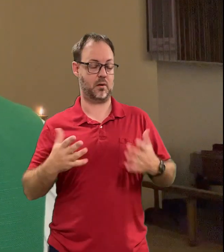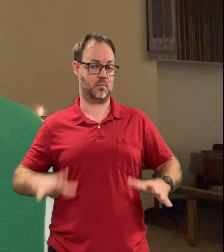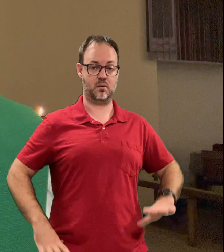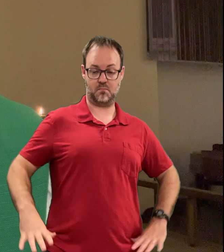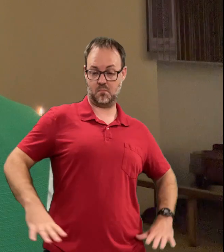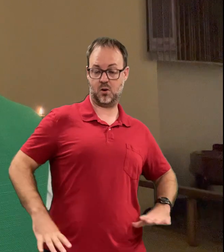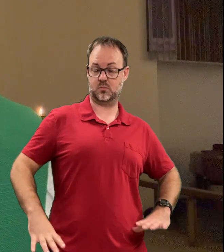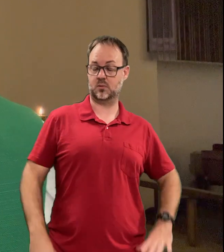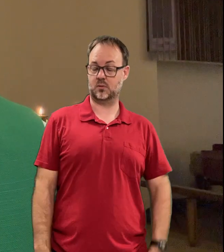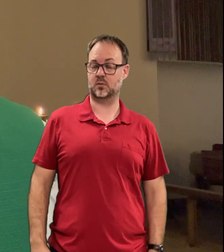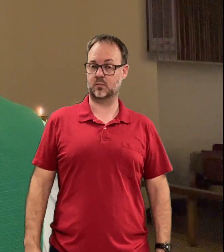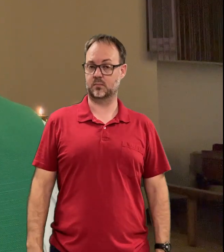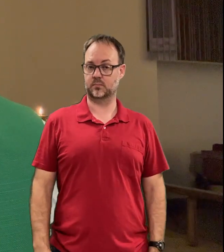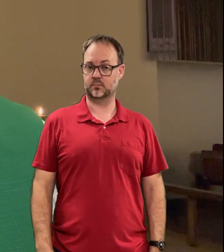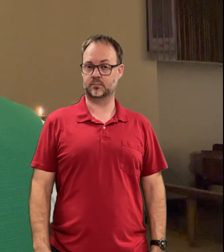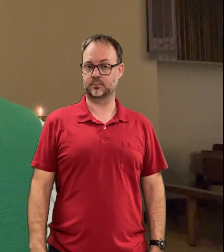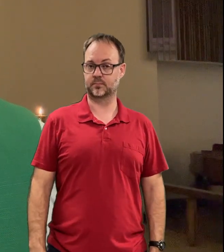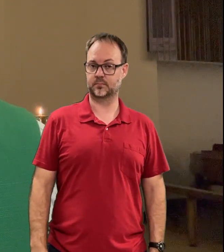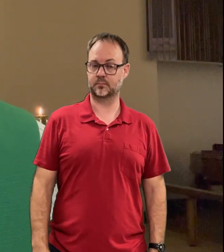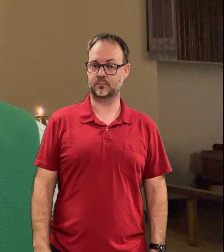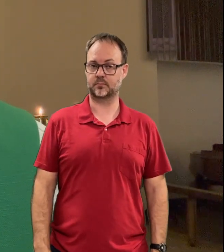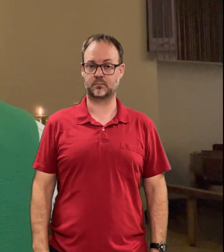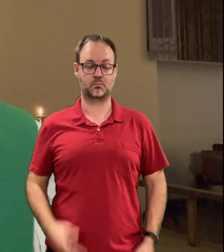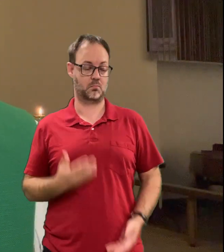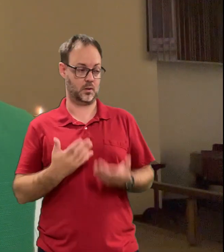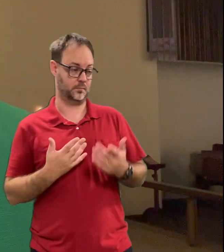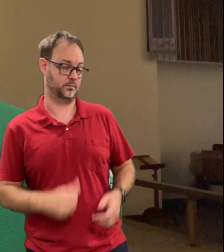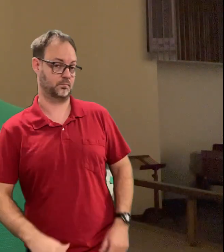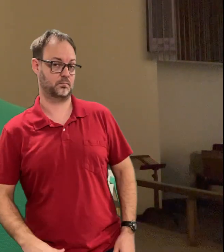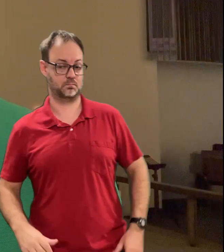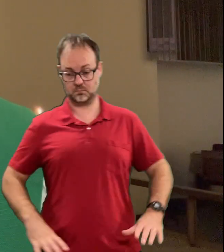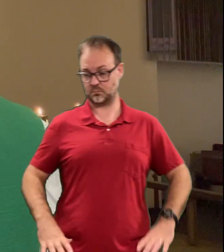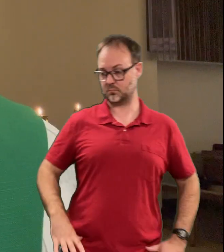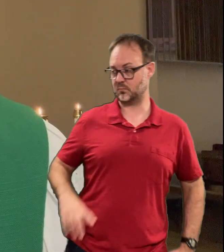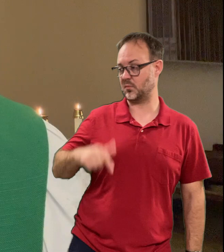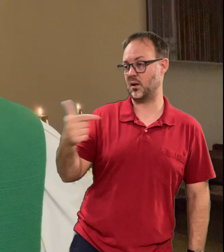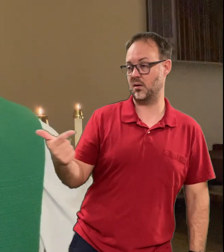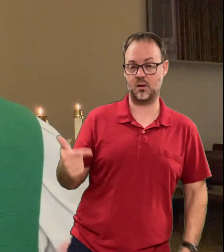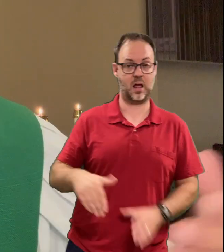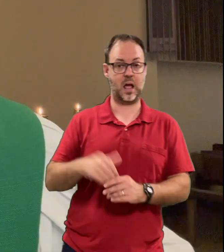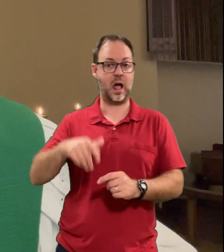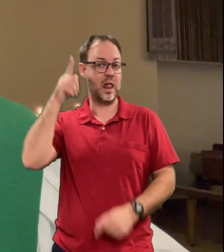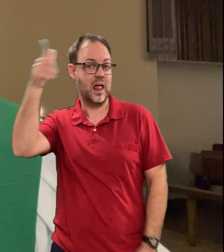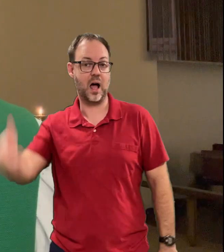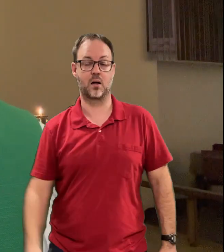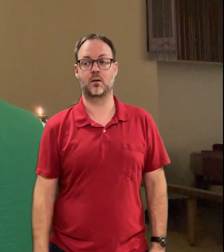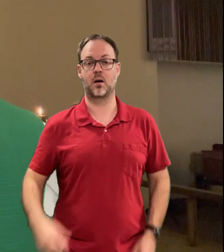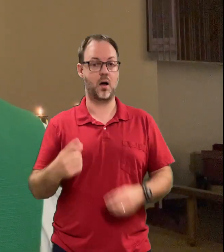boast to yourself in your thoughts. You may even boast to others out